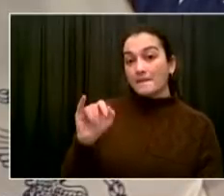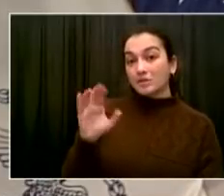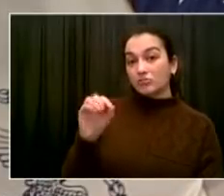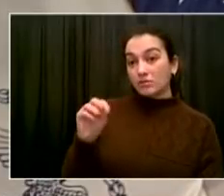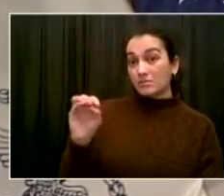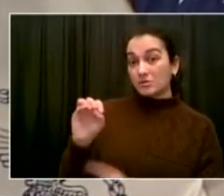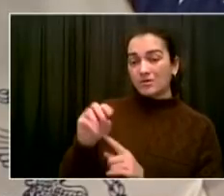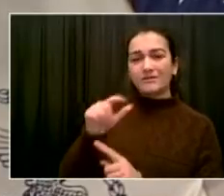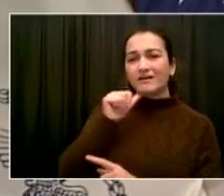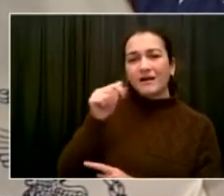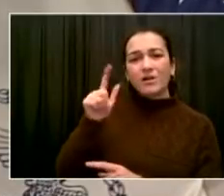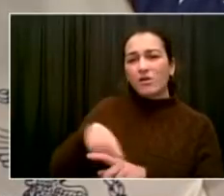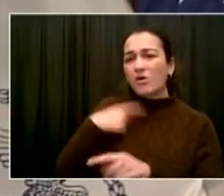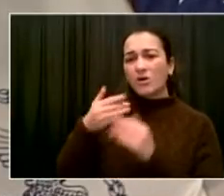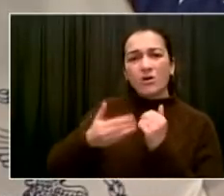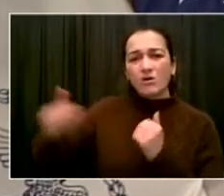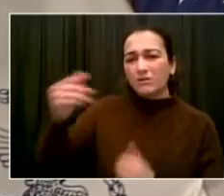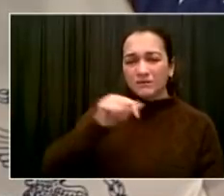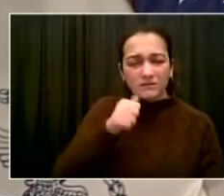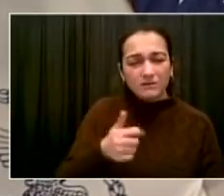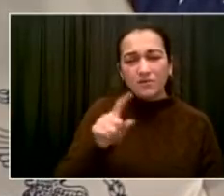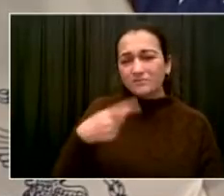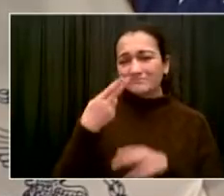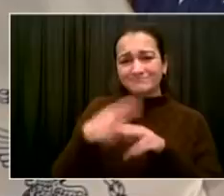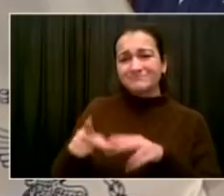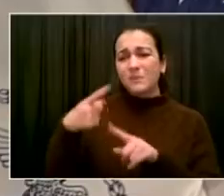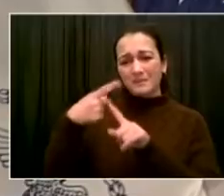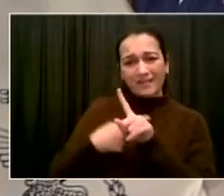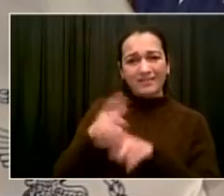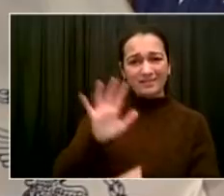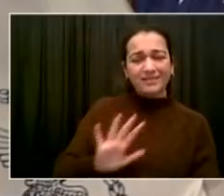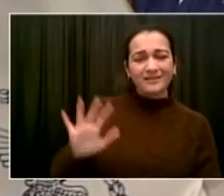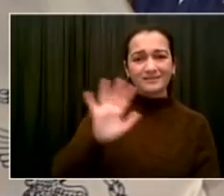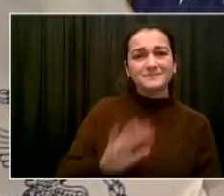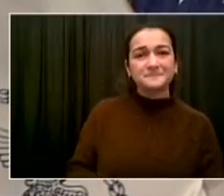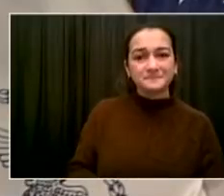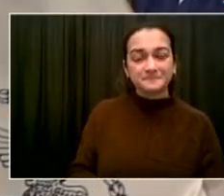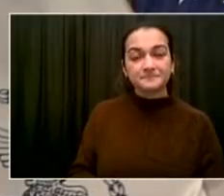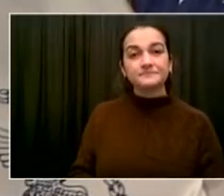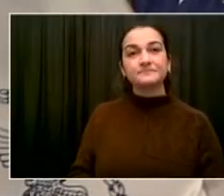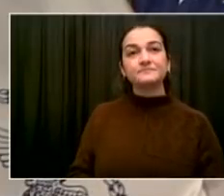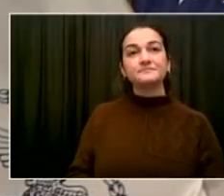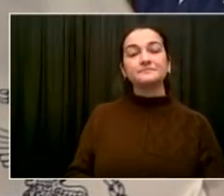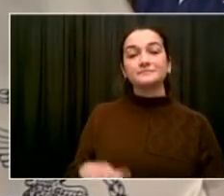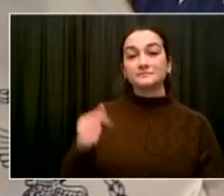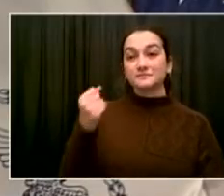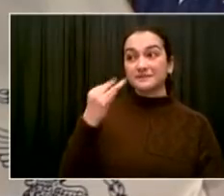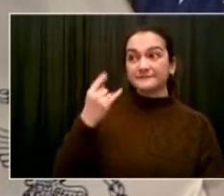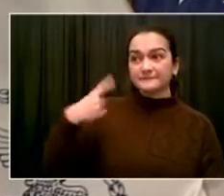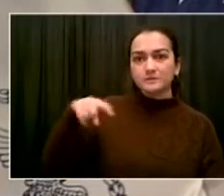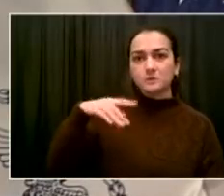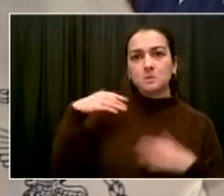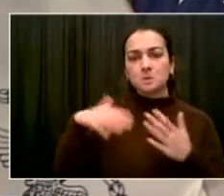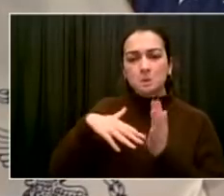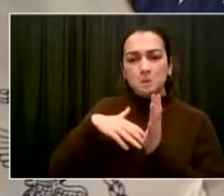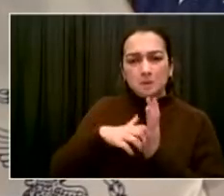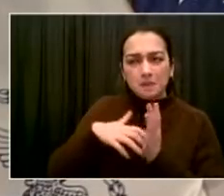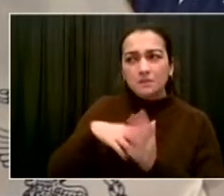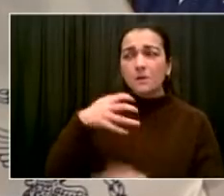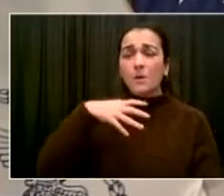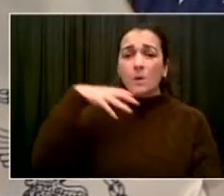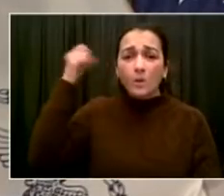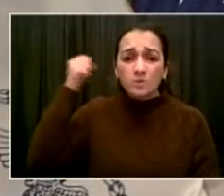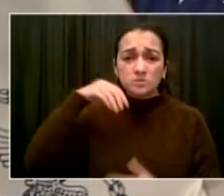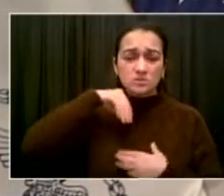difference if you're someone who is vulnerable versus someone who is less vulnerable. And that's really important to put a point on. If you're